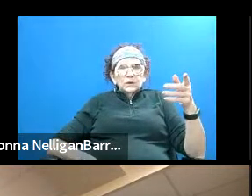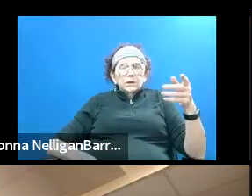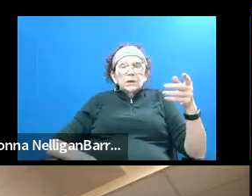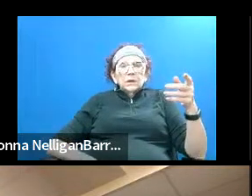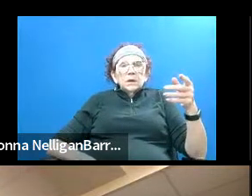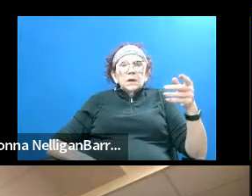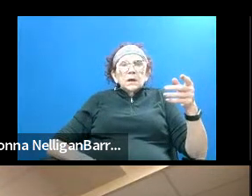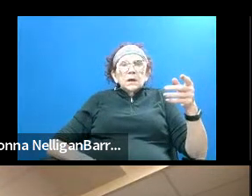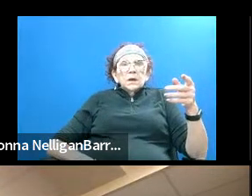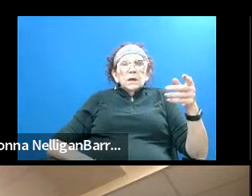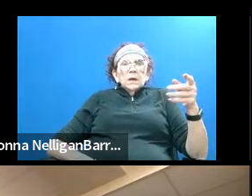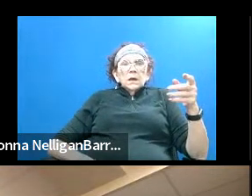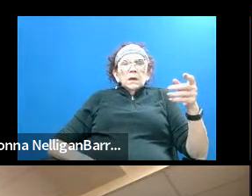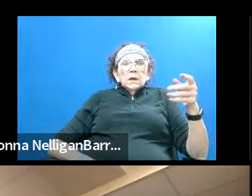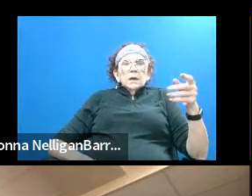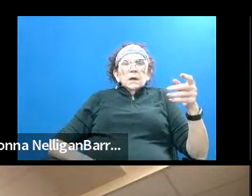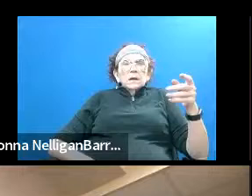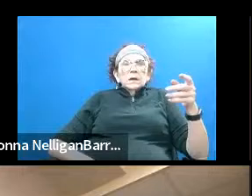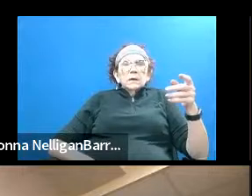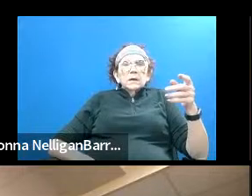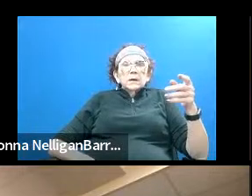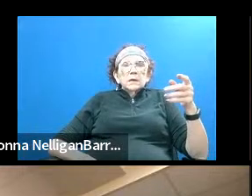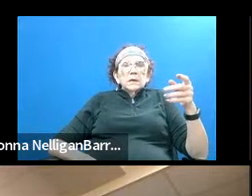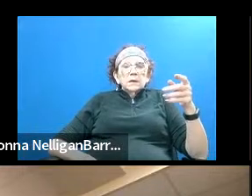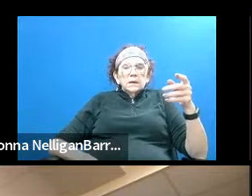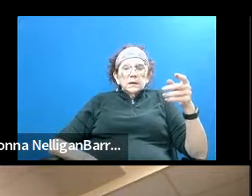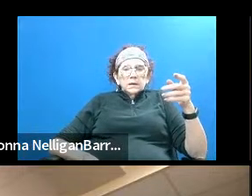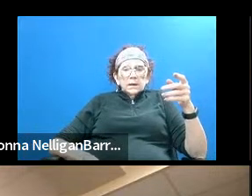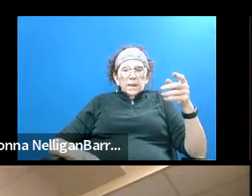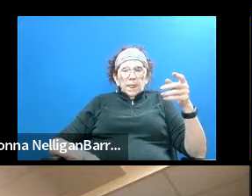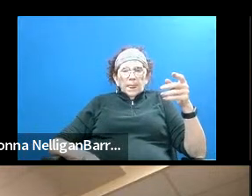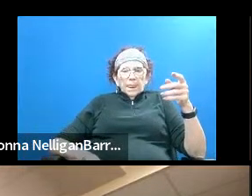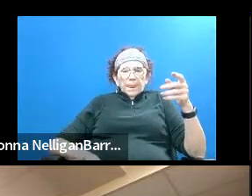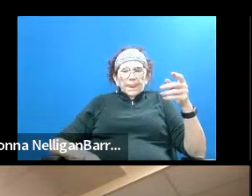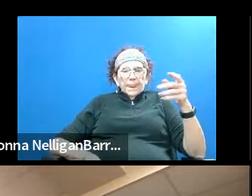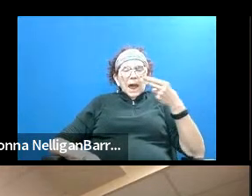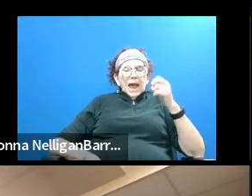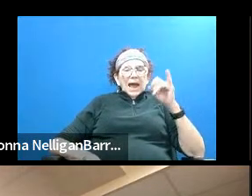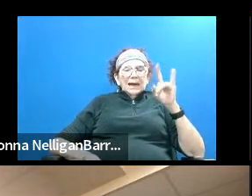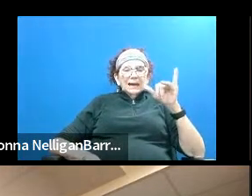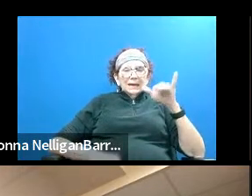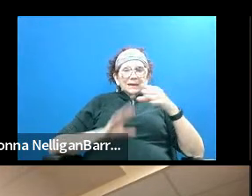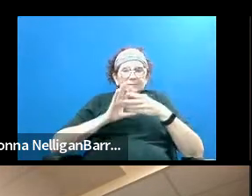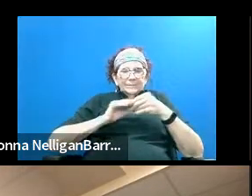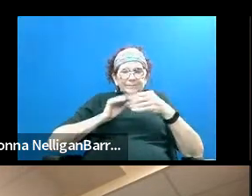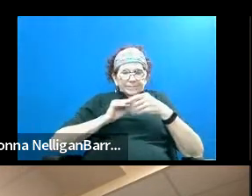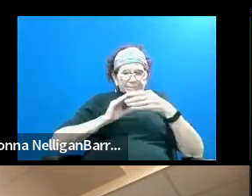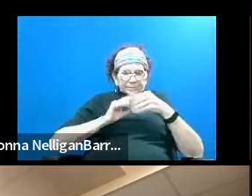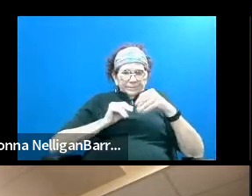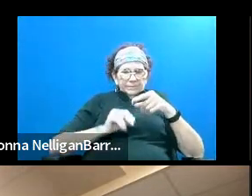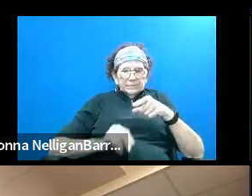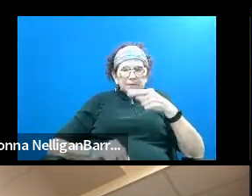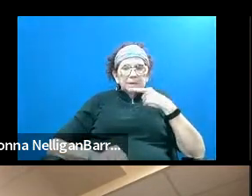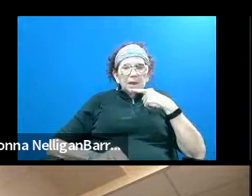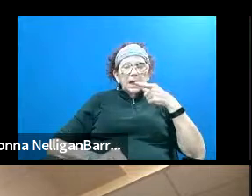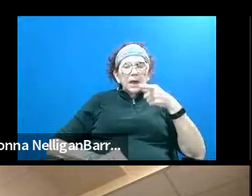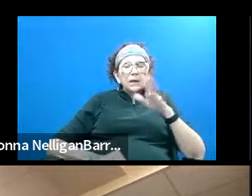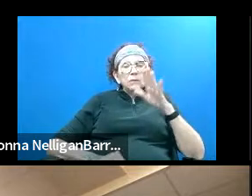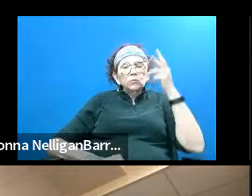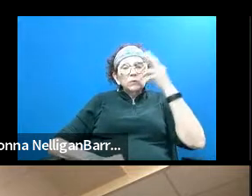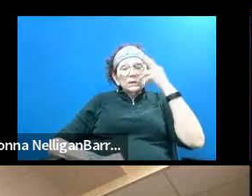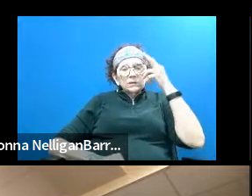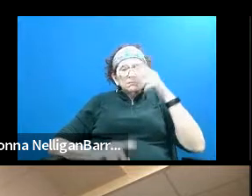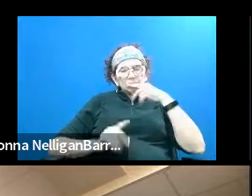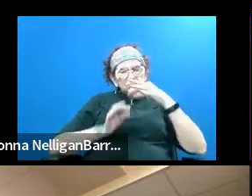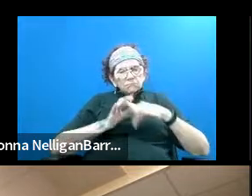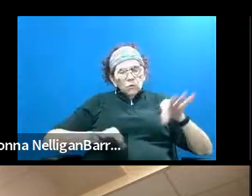for the community because it's a question of trust and also a question of engagement. And I